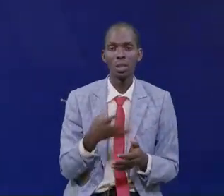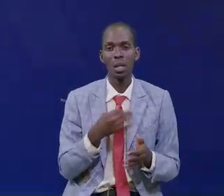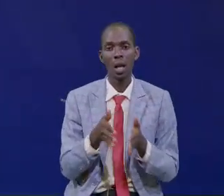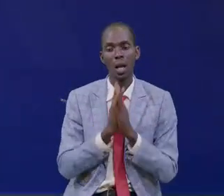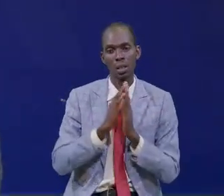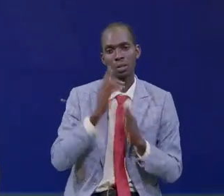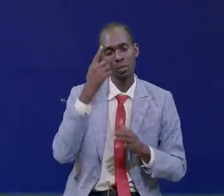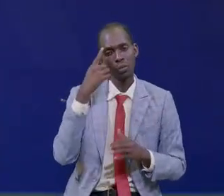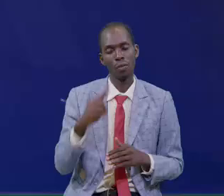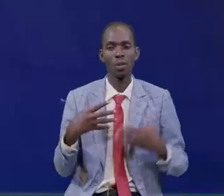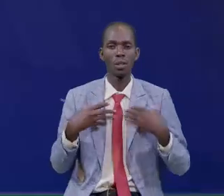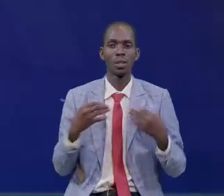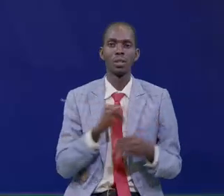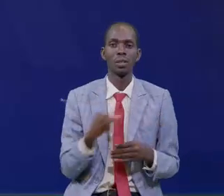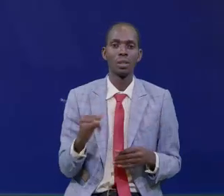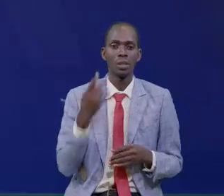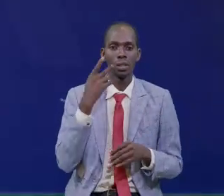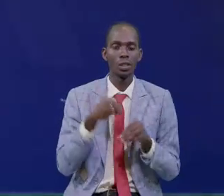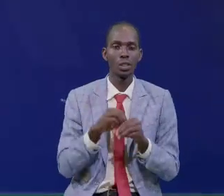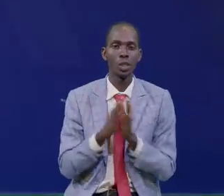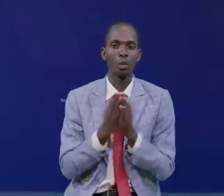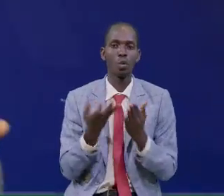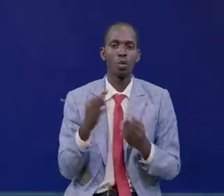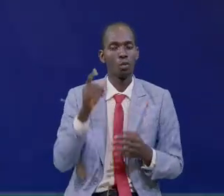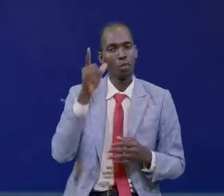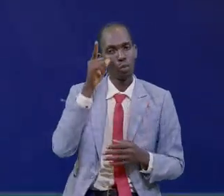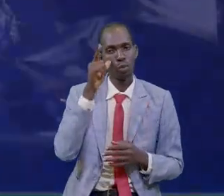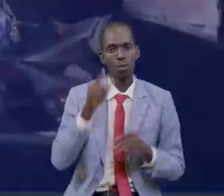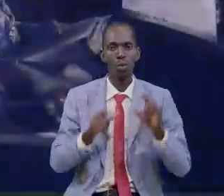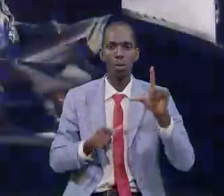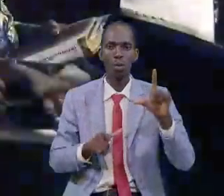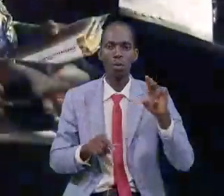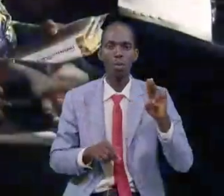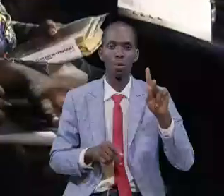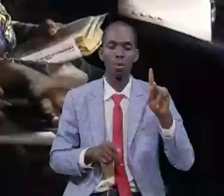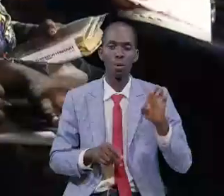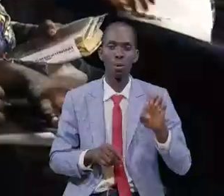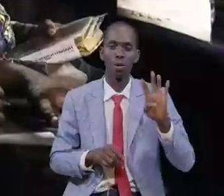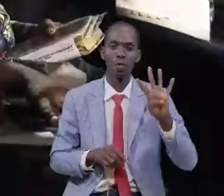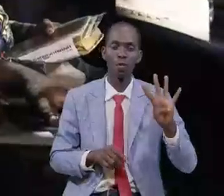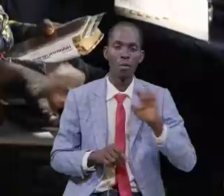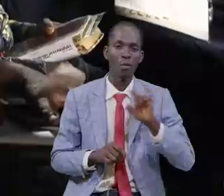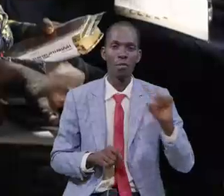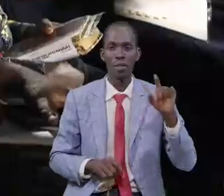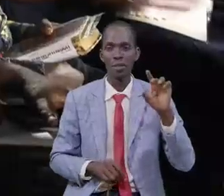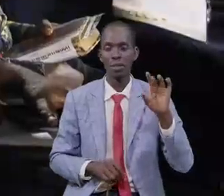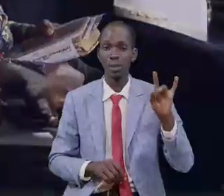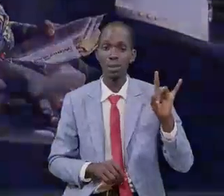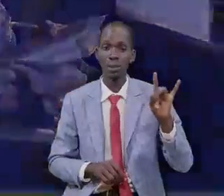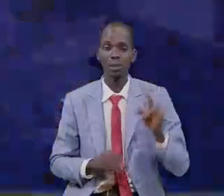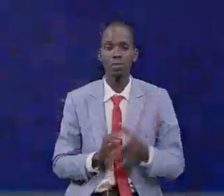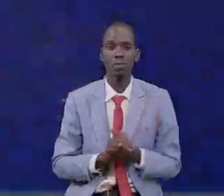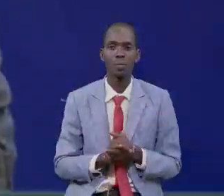Luke chapter 4 verse 18. In Luke chapter 4 verse 18, it says,